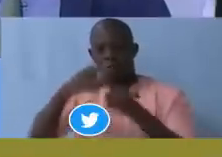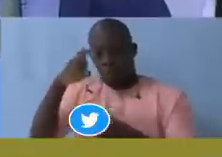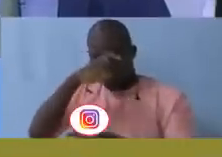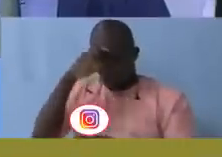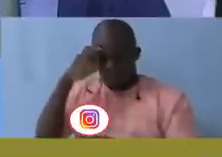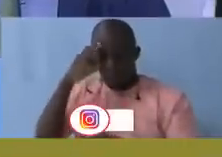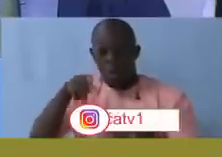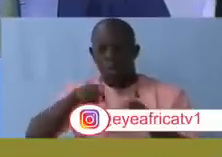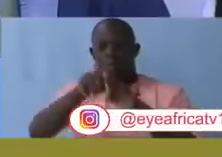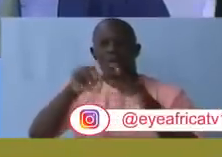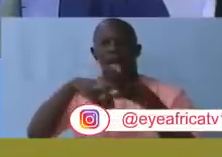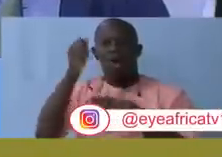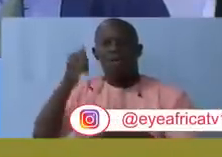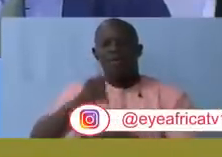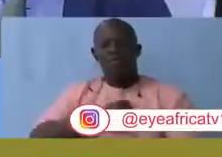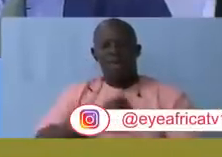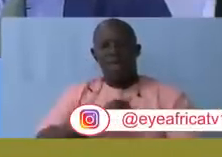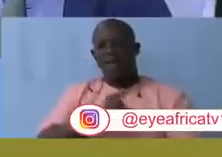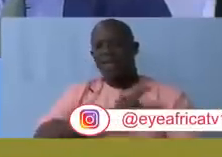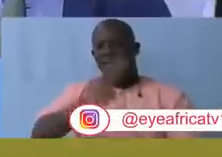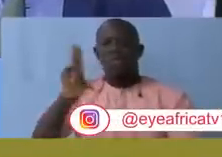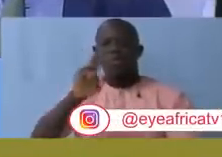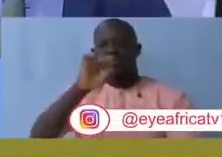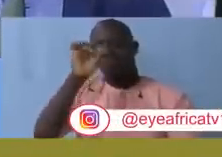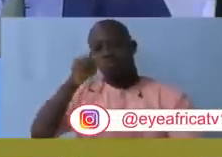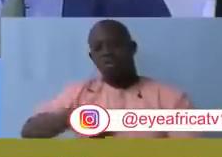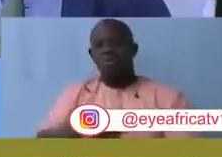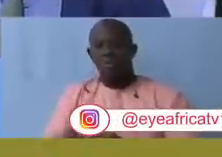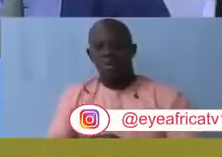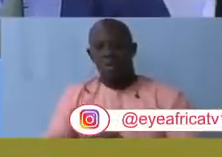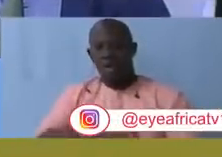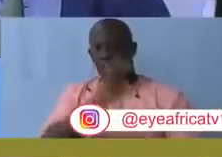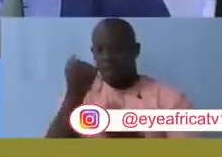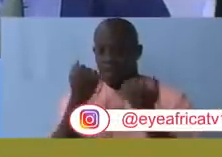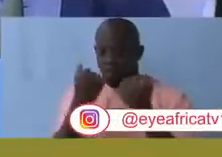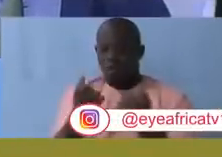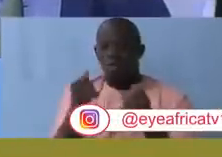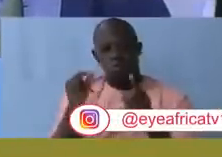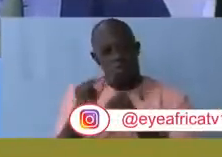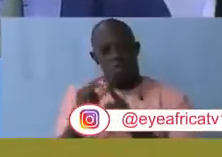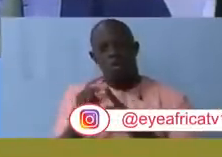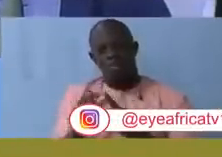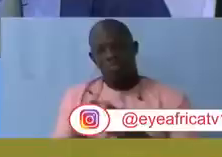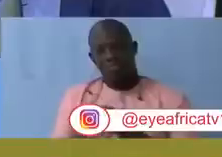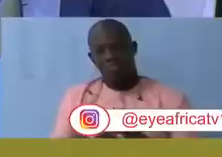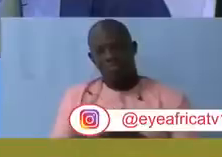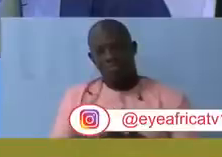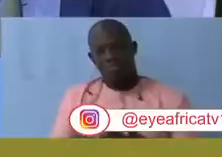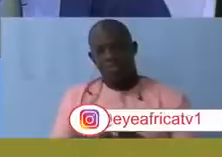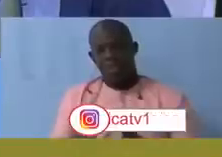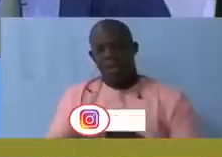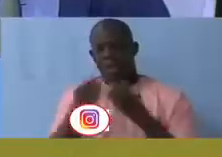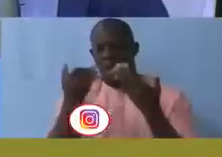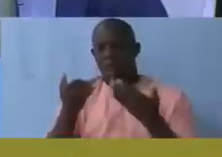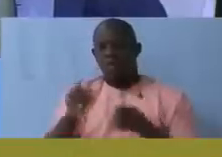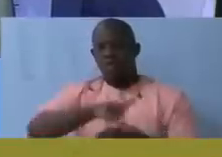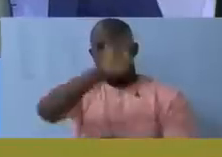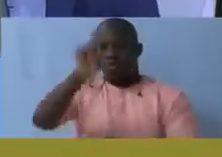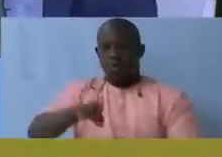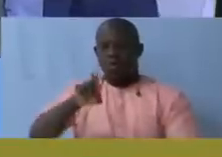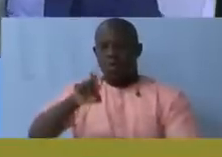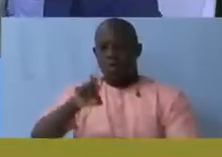was capable. Very strong words. You are now questioning whether